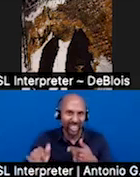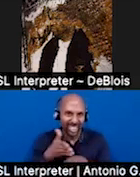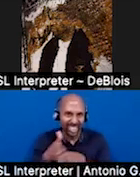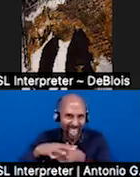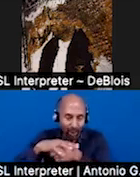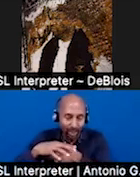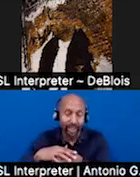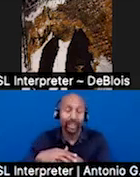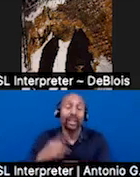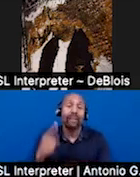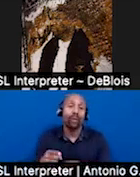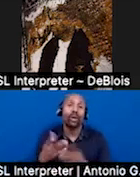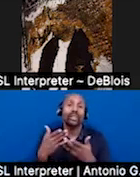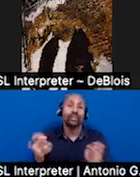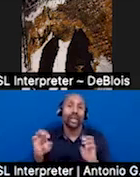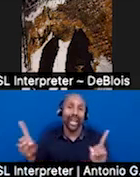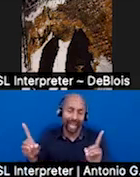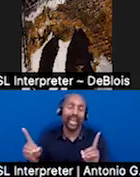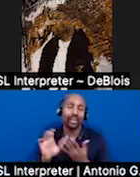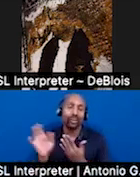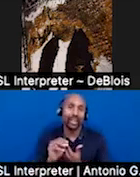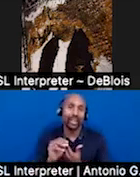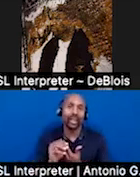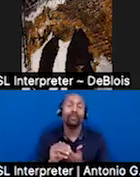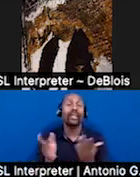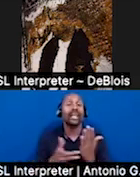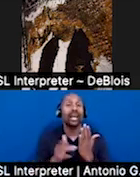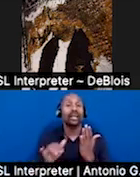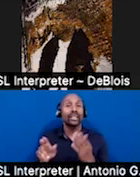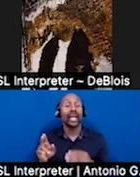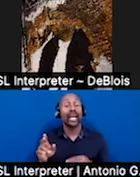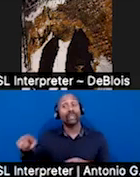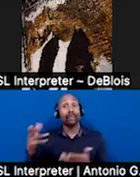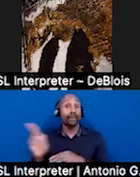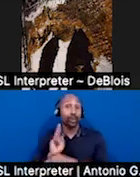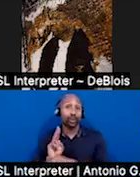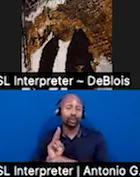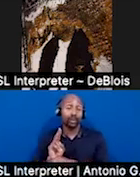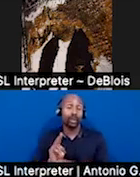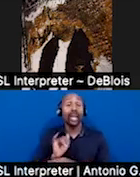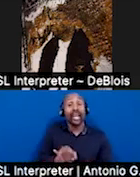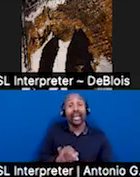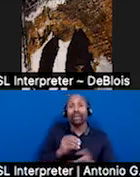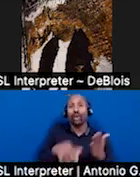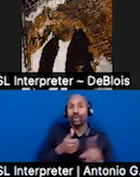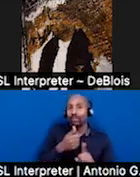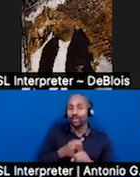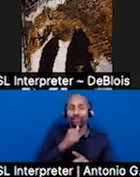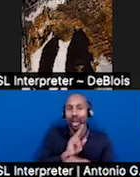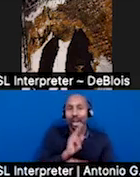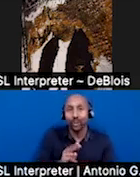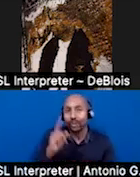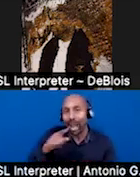used in general education curriculum for learners who don't use a keyboard and a mouse? Or what are the barriers for students who don't decode